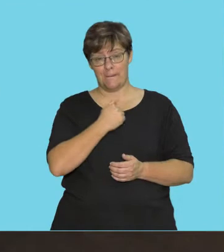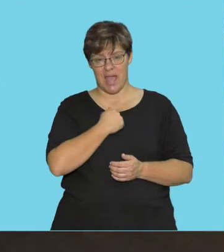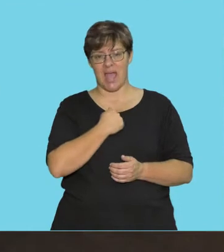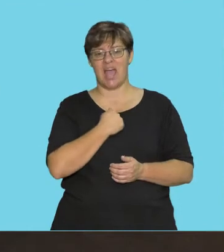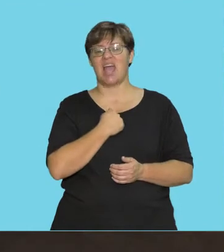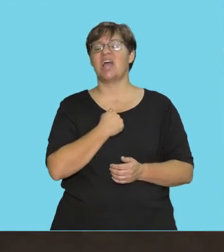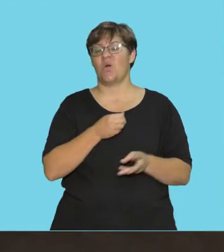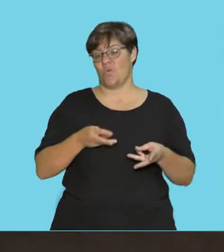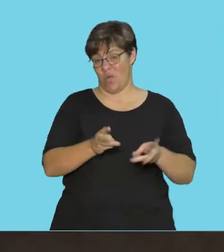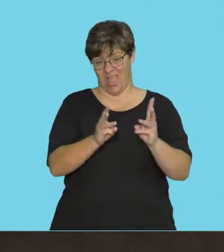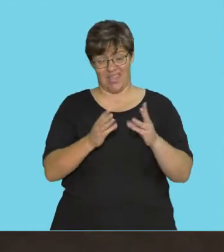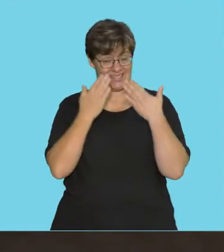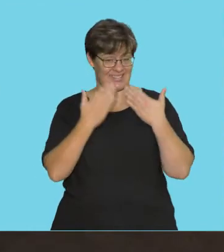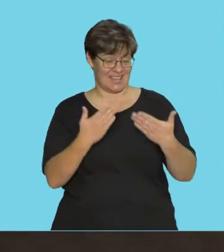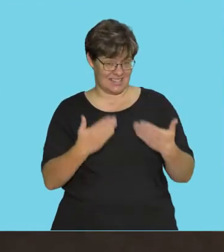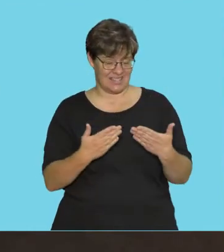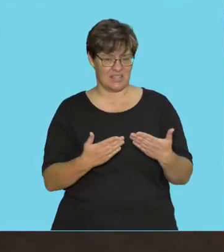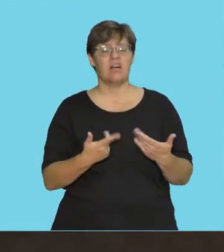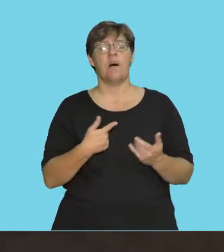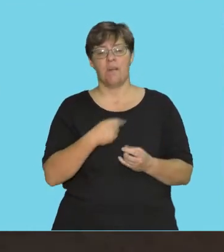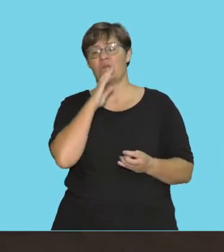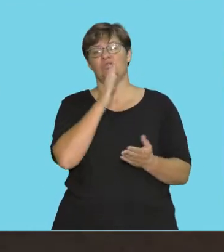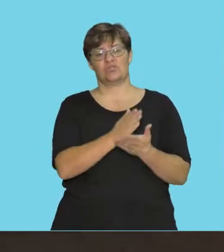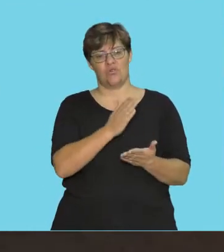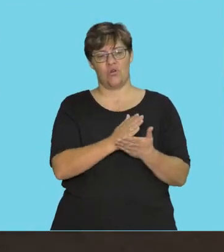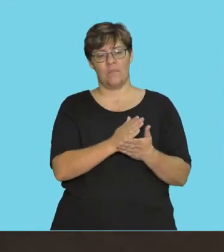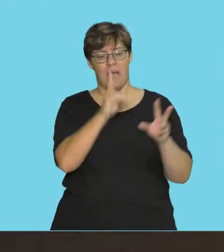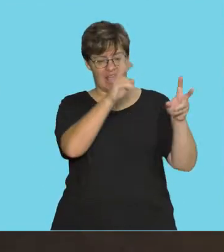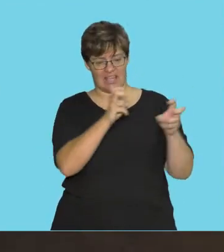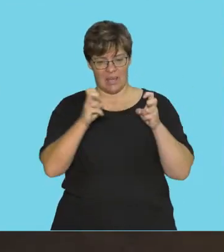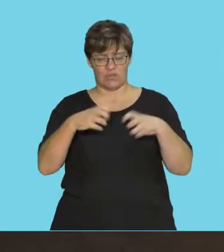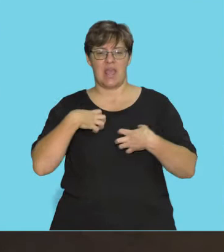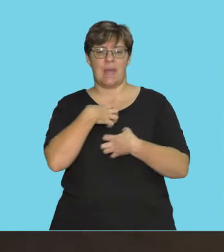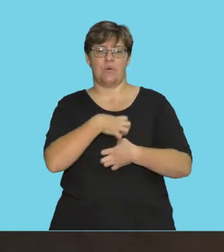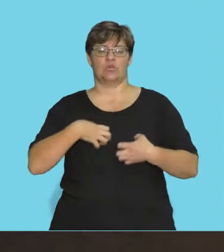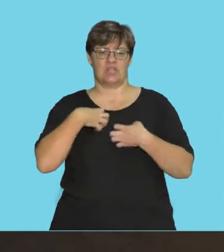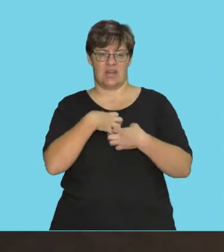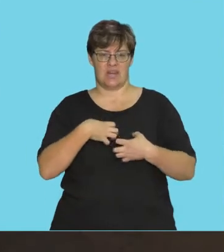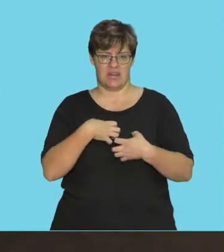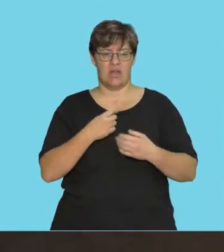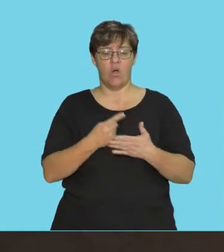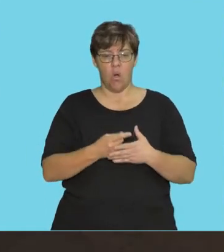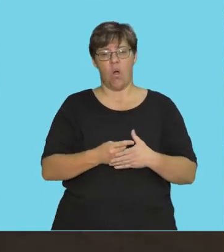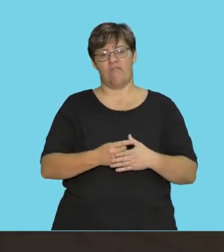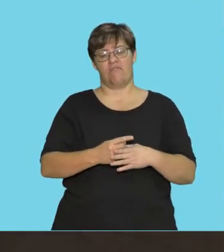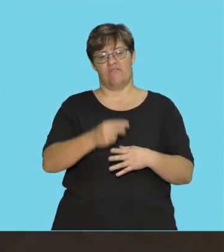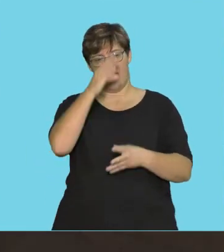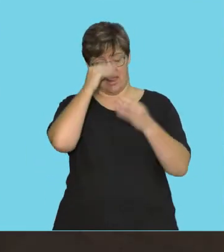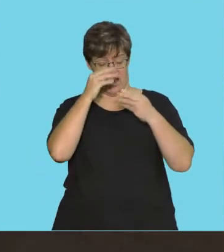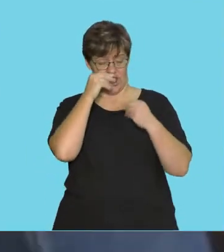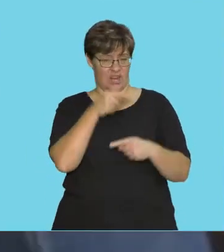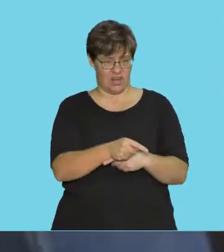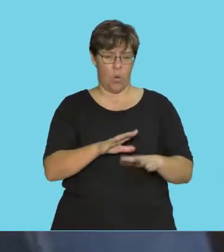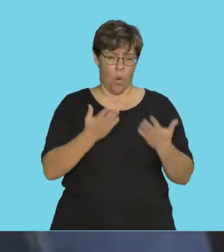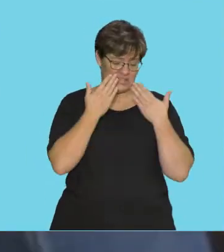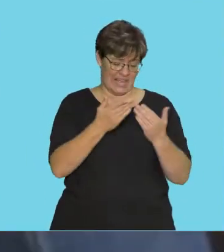My useful technique of studying is just to make sure that I capture the emotion of the lesson